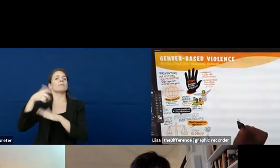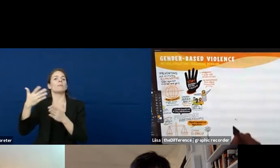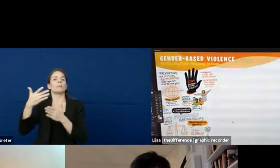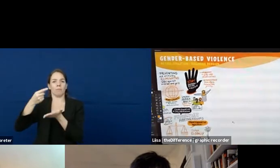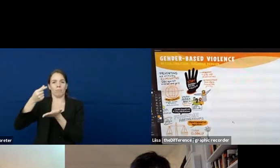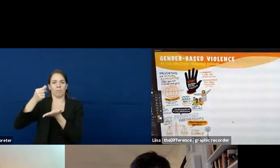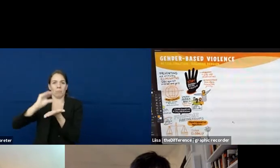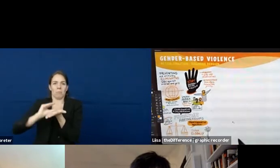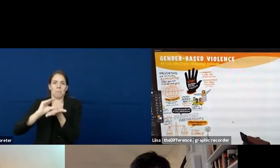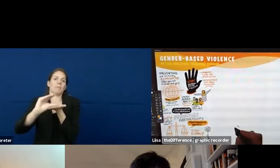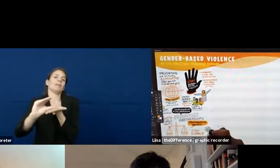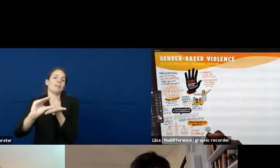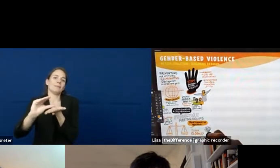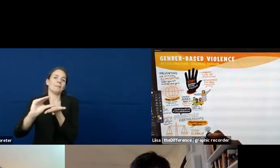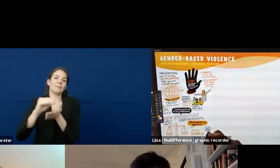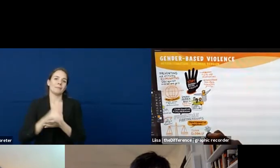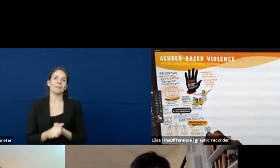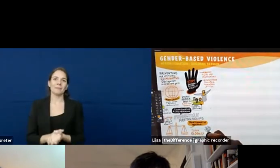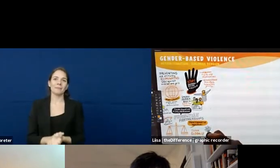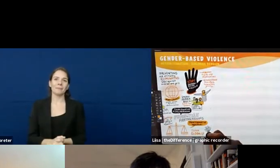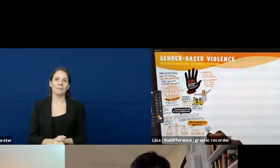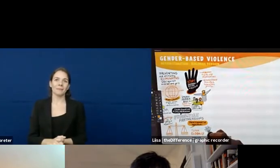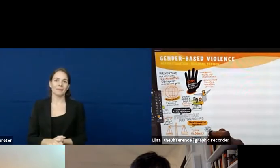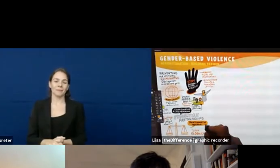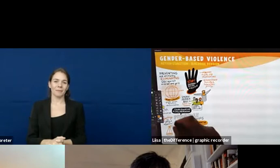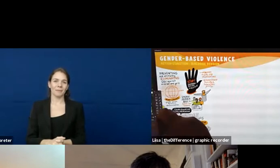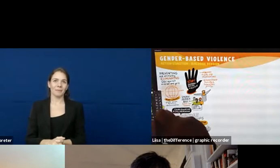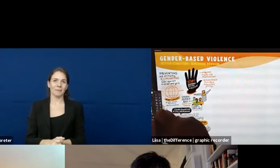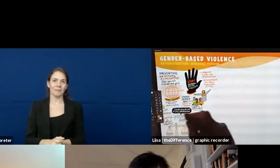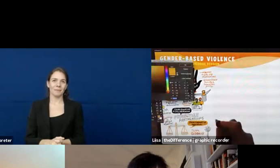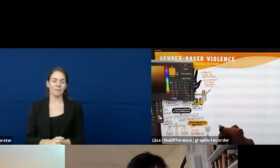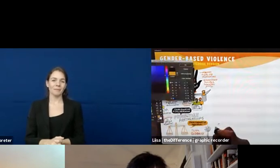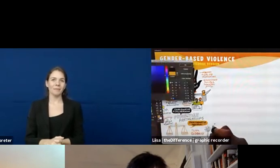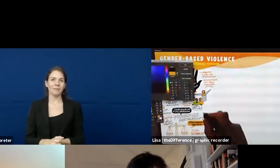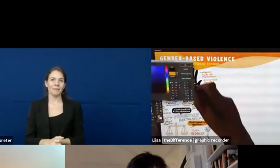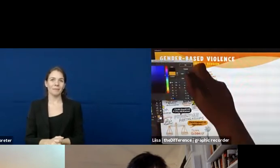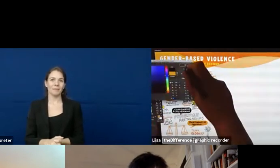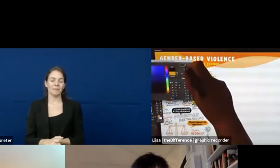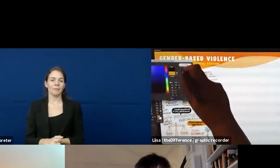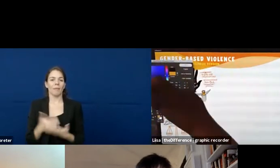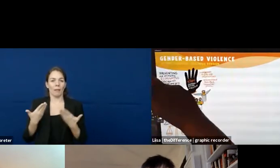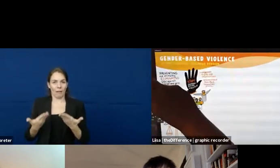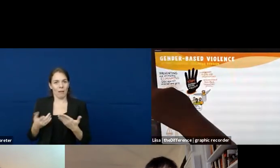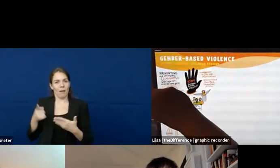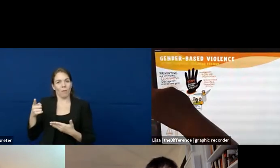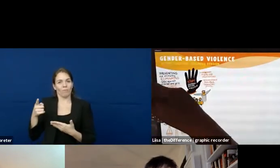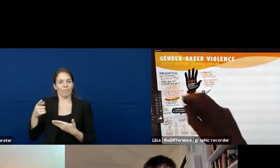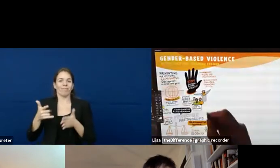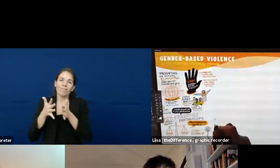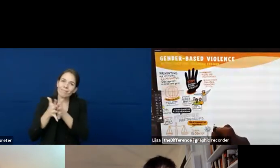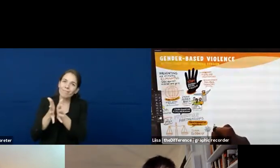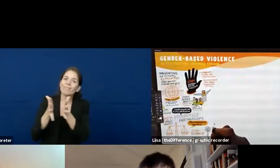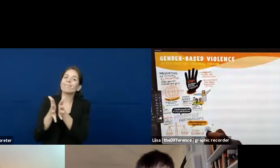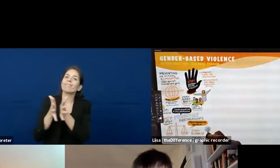blueprint. And Aldijana, if I can pose the following question to you. Why is it so important to